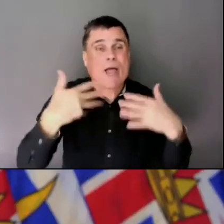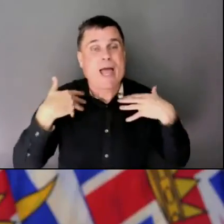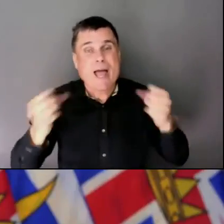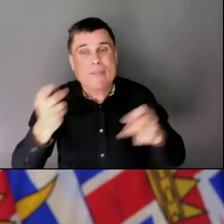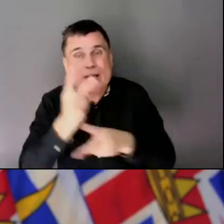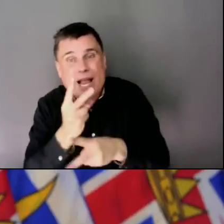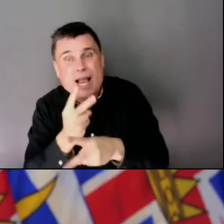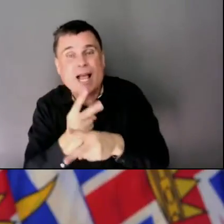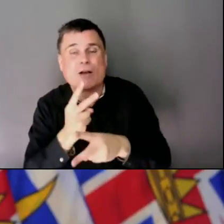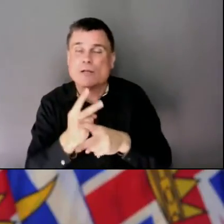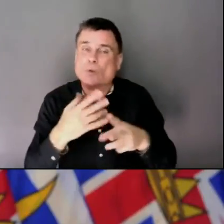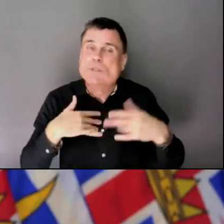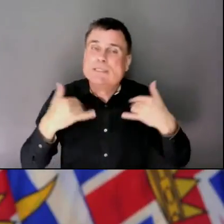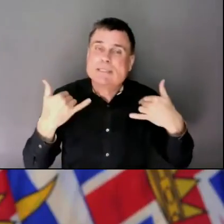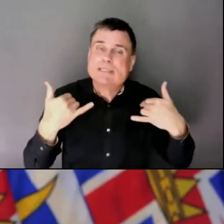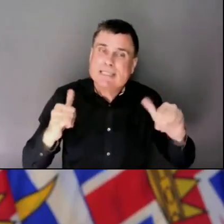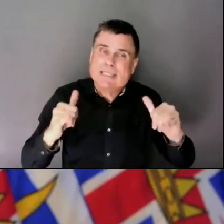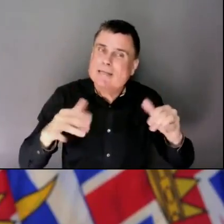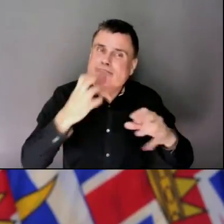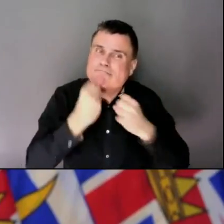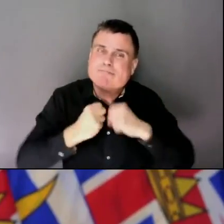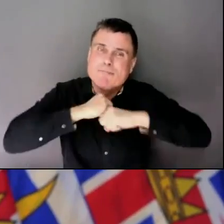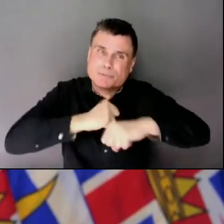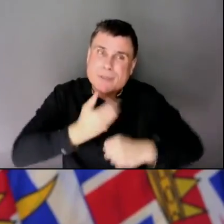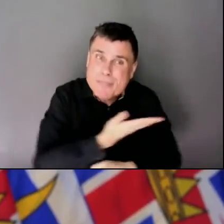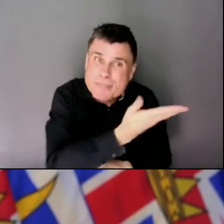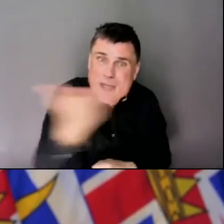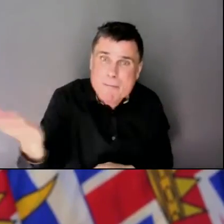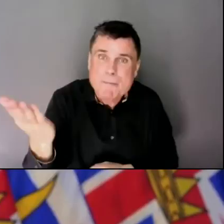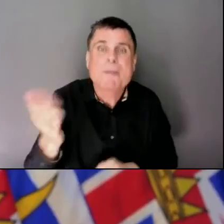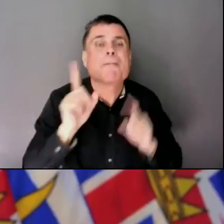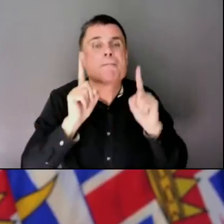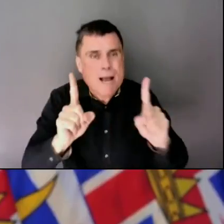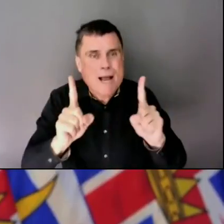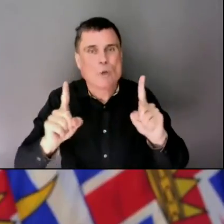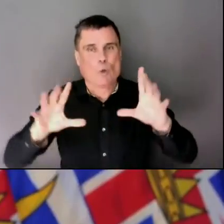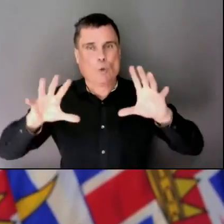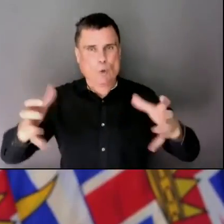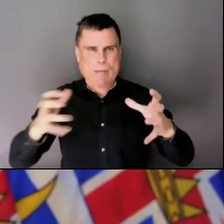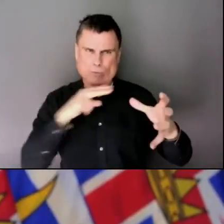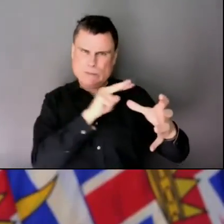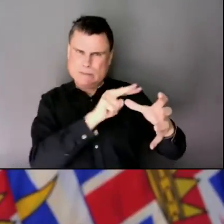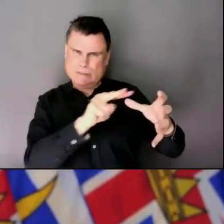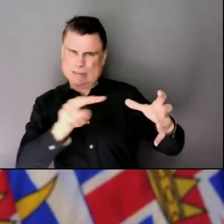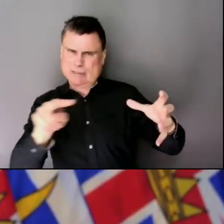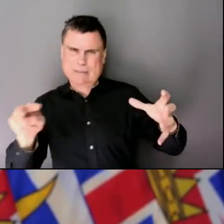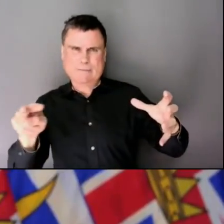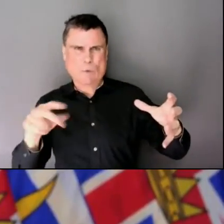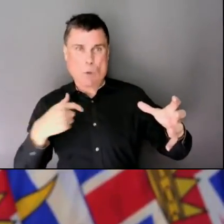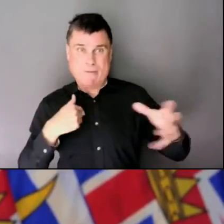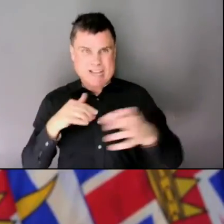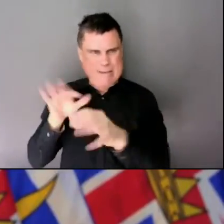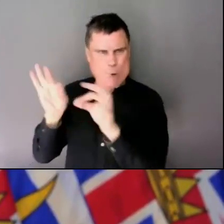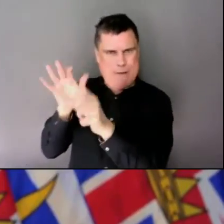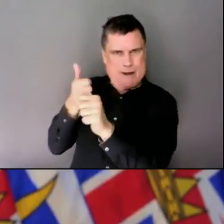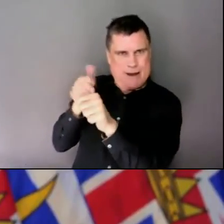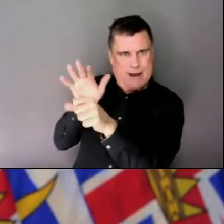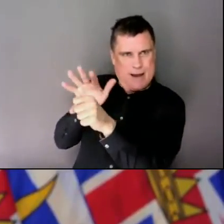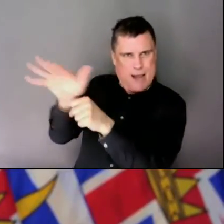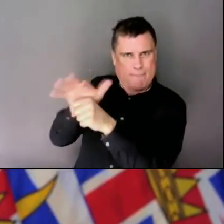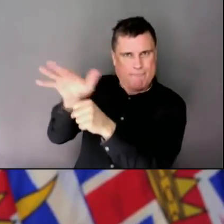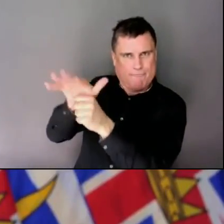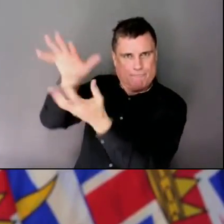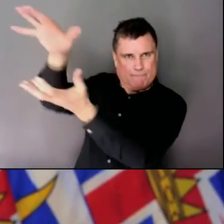important. But they are in that group of people that as soon as we have vaccine available, we're going to make it available to